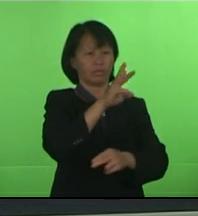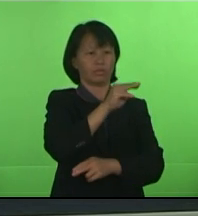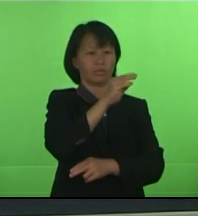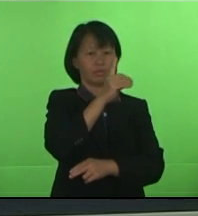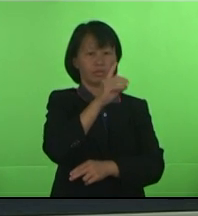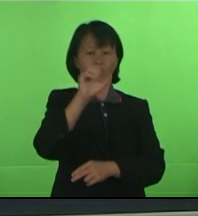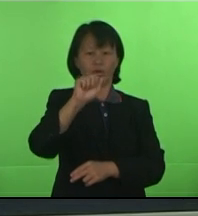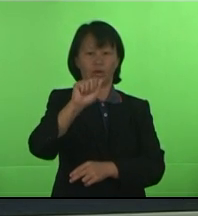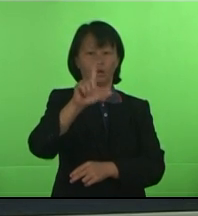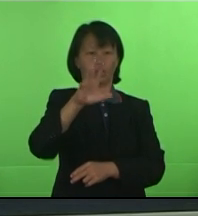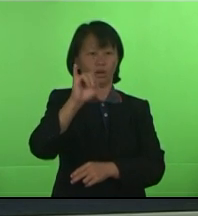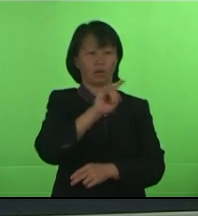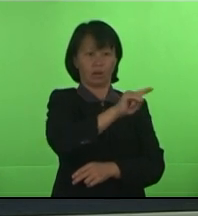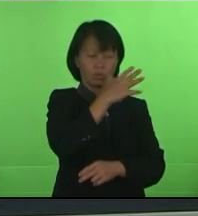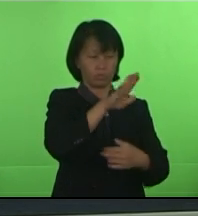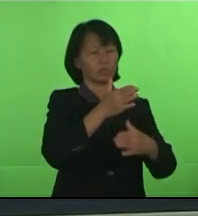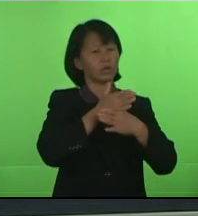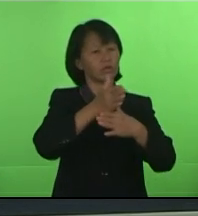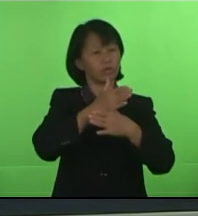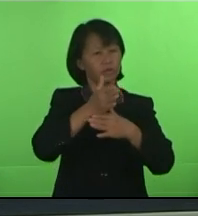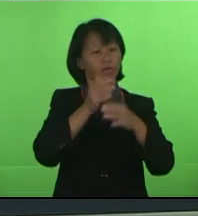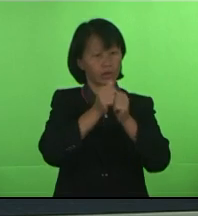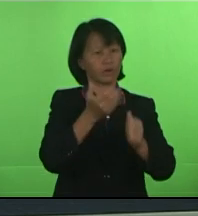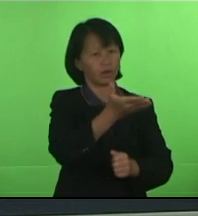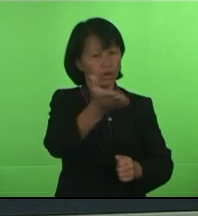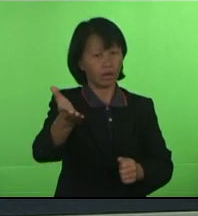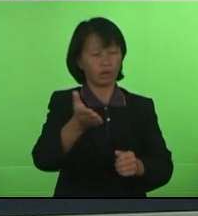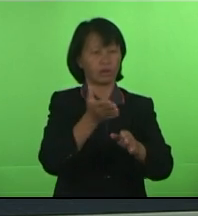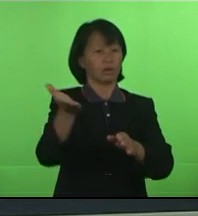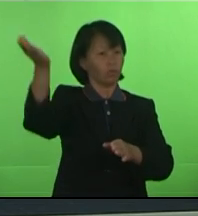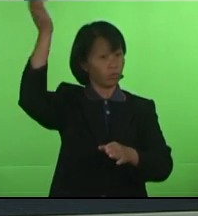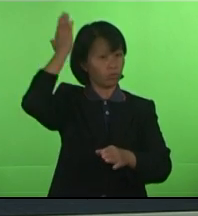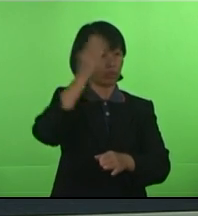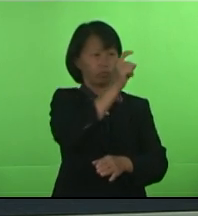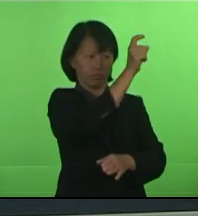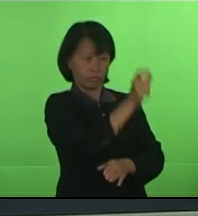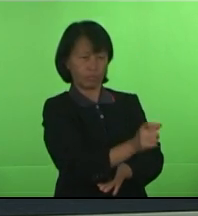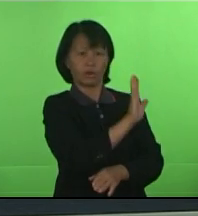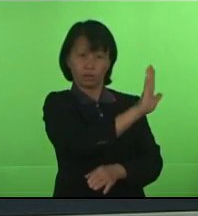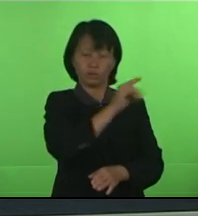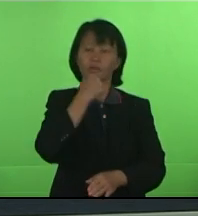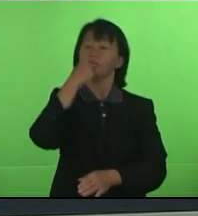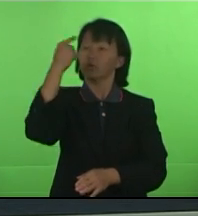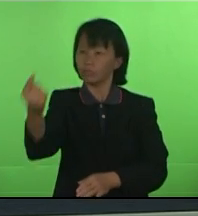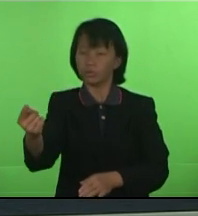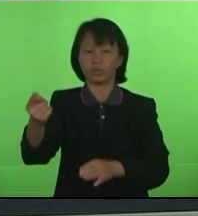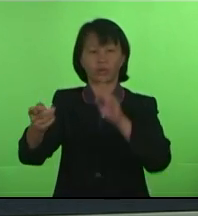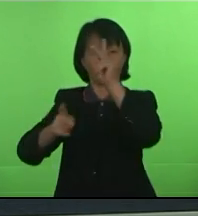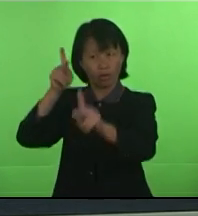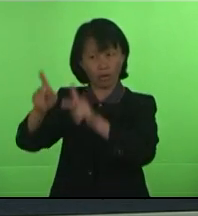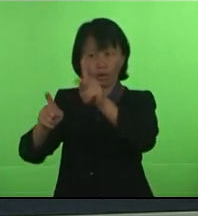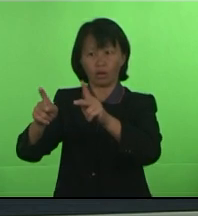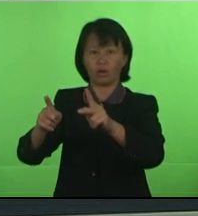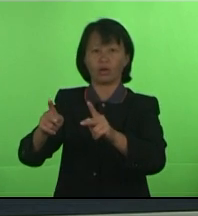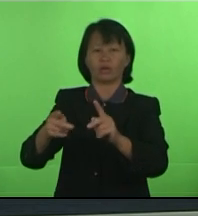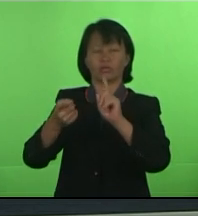words of wisdom that he shares with everyone. Now, before he became the champ, he said to all those people who are his